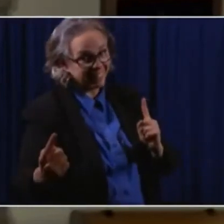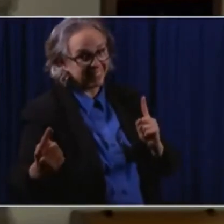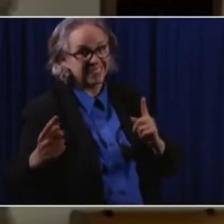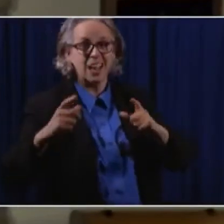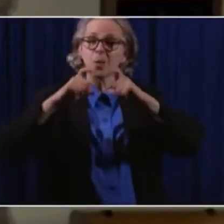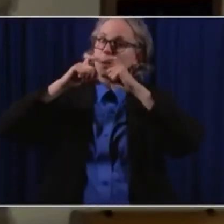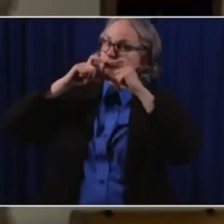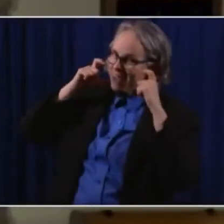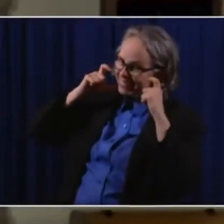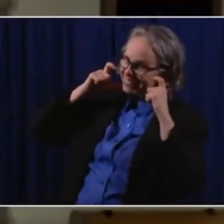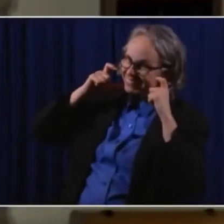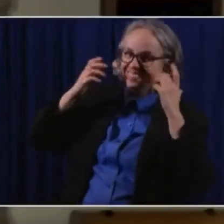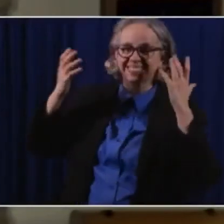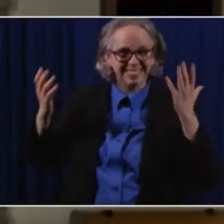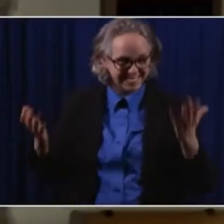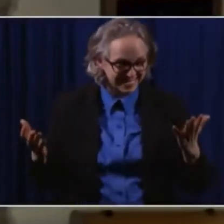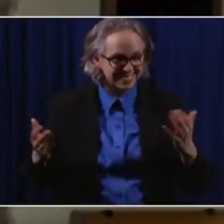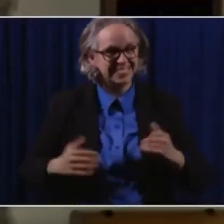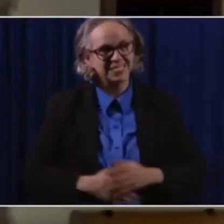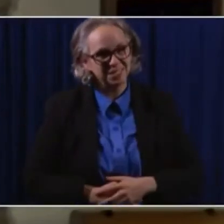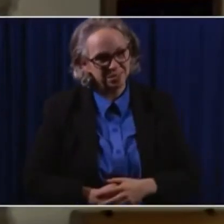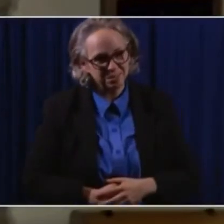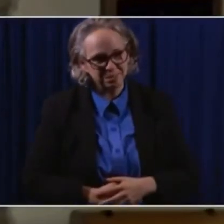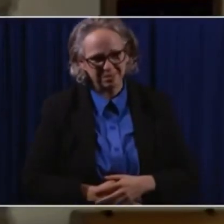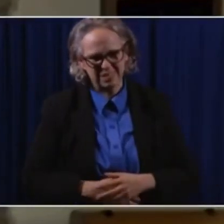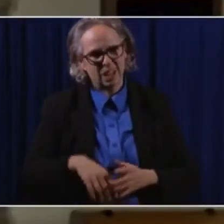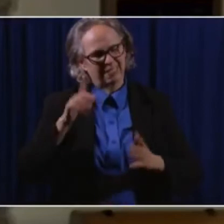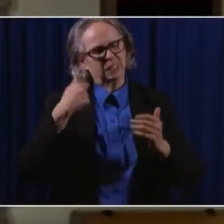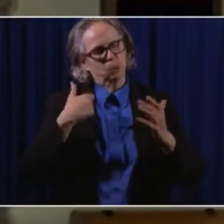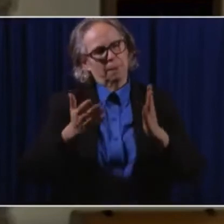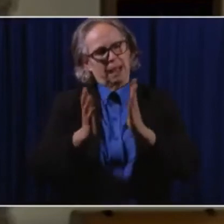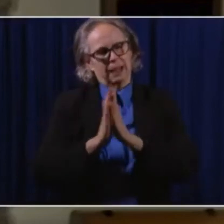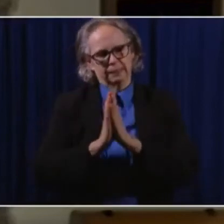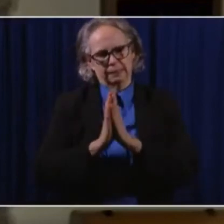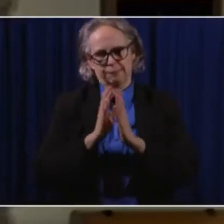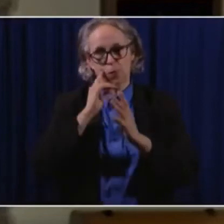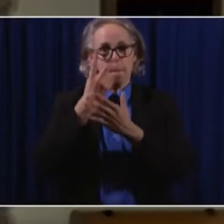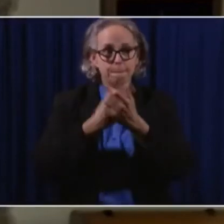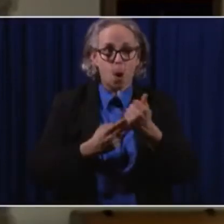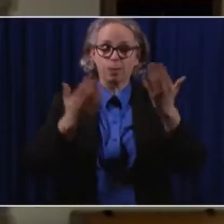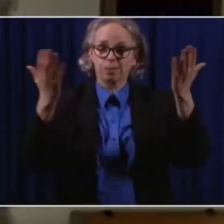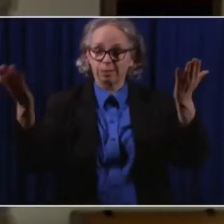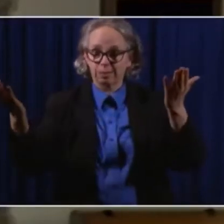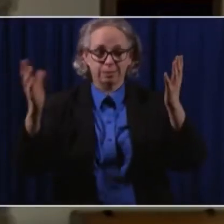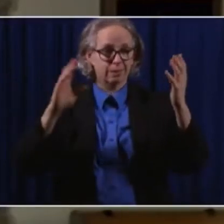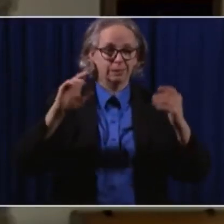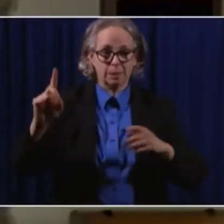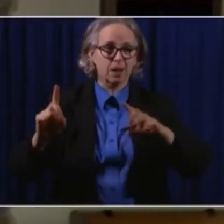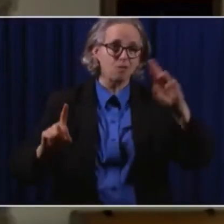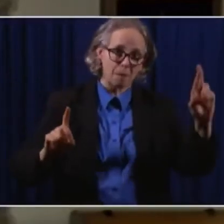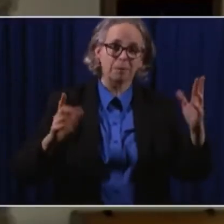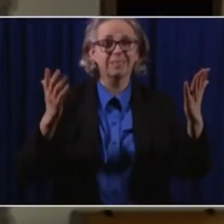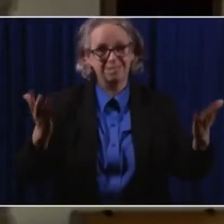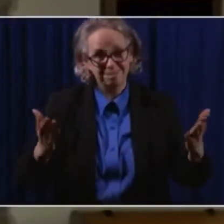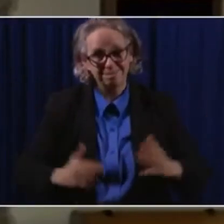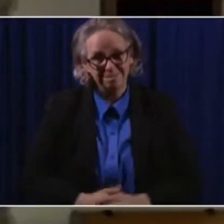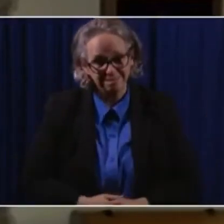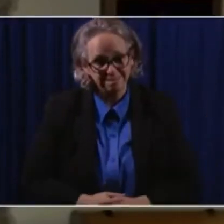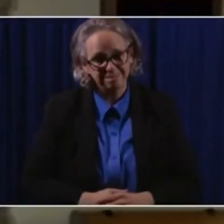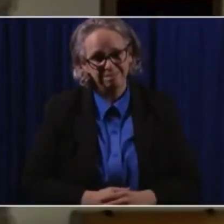wearing a mask. I mean, that's what we have told every group. And sometimes,